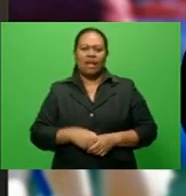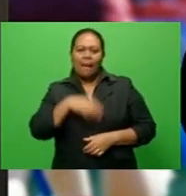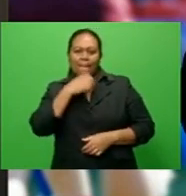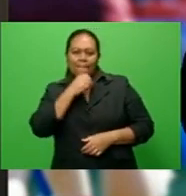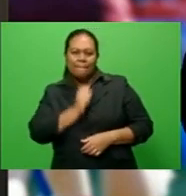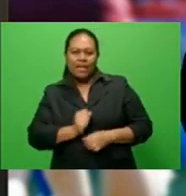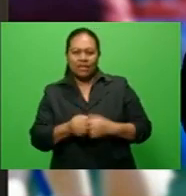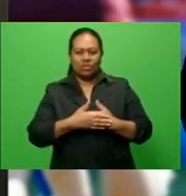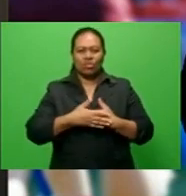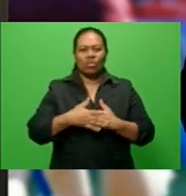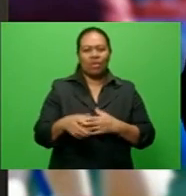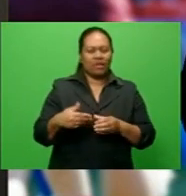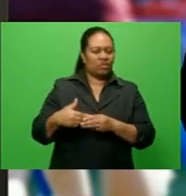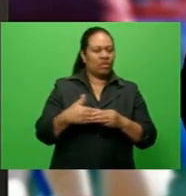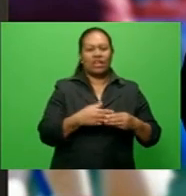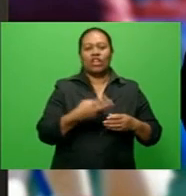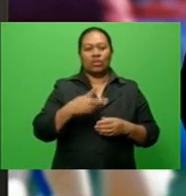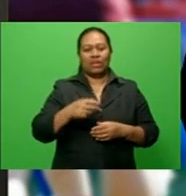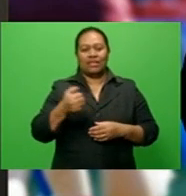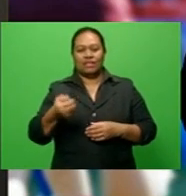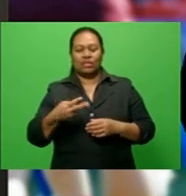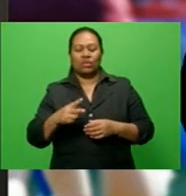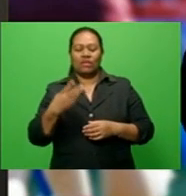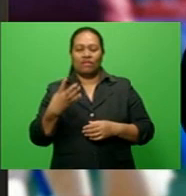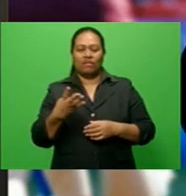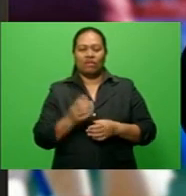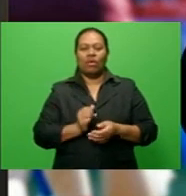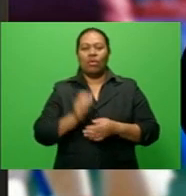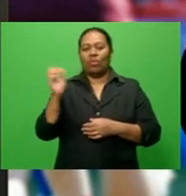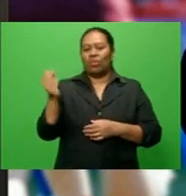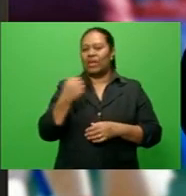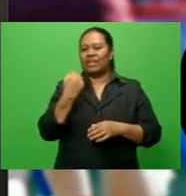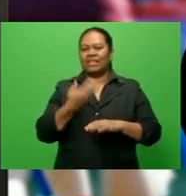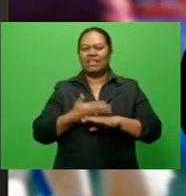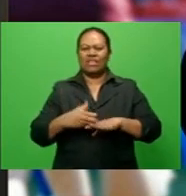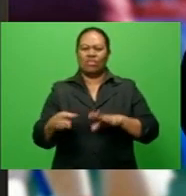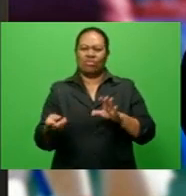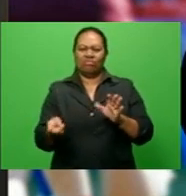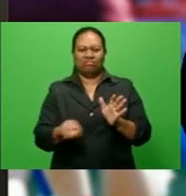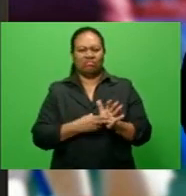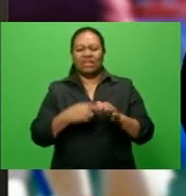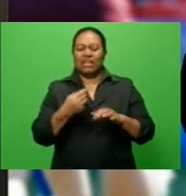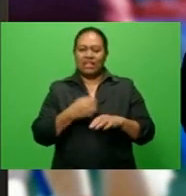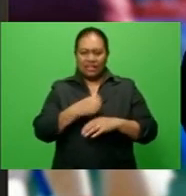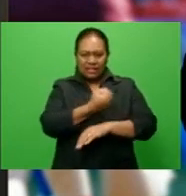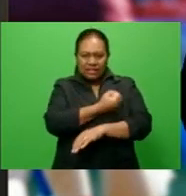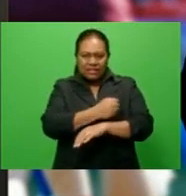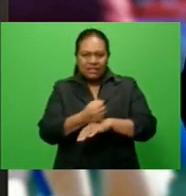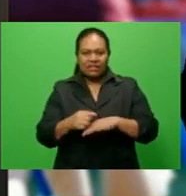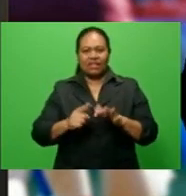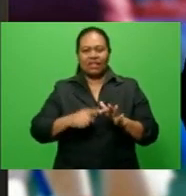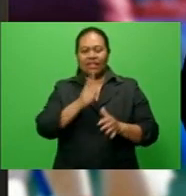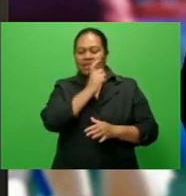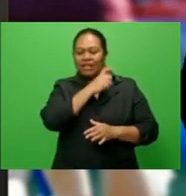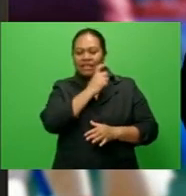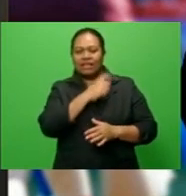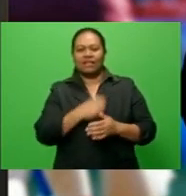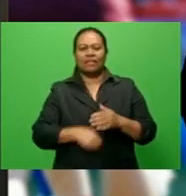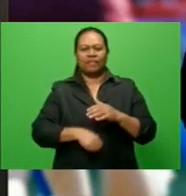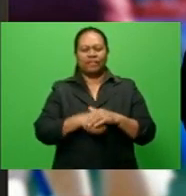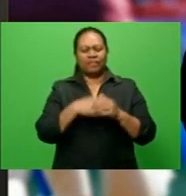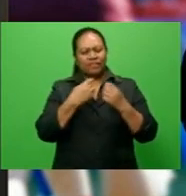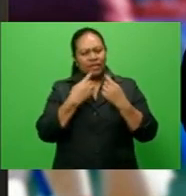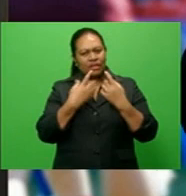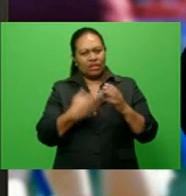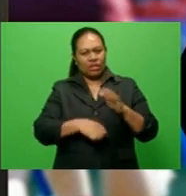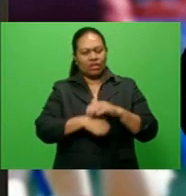the Knights to a 26-24 win in Newcastle. The Sea Eagles went into the match without star quintet Tom Drabojevic,